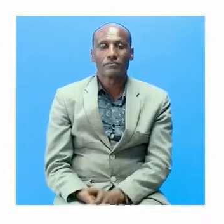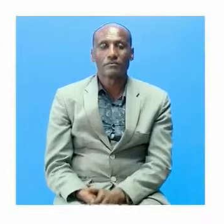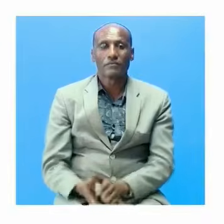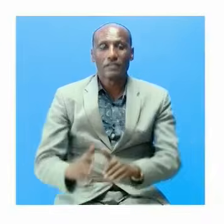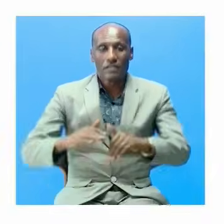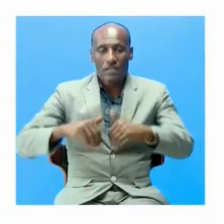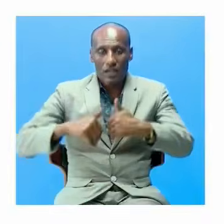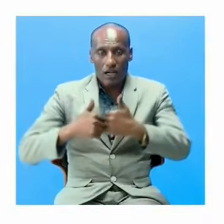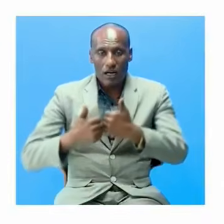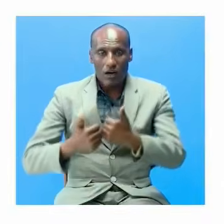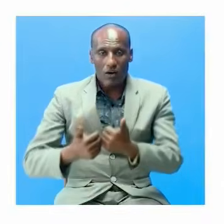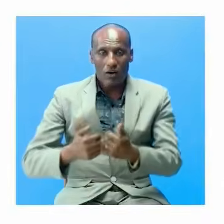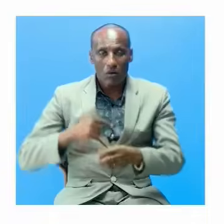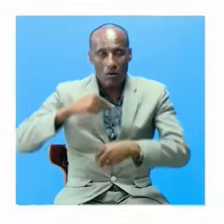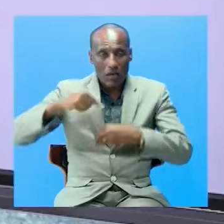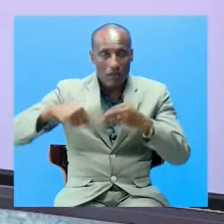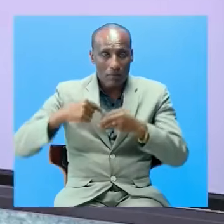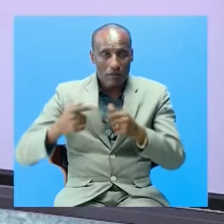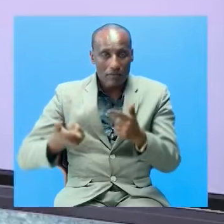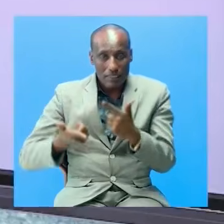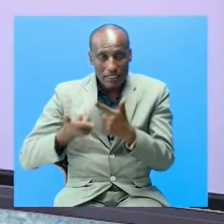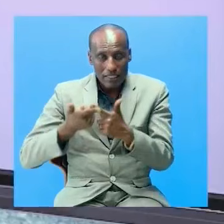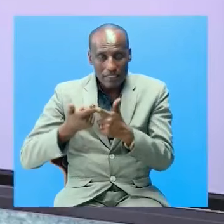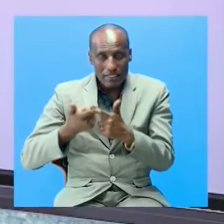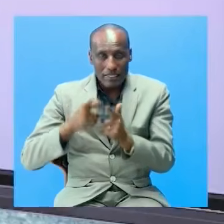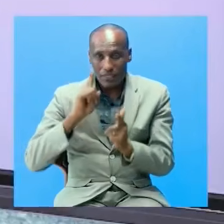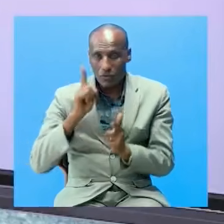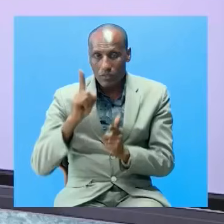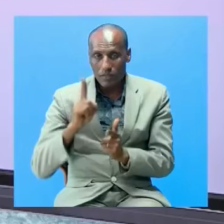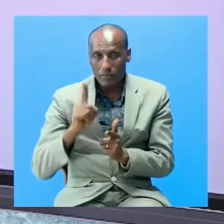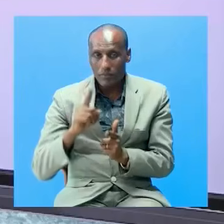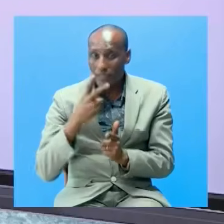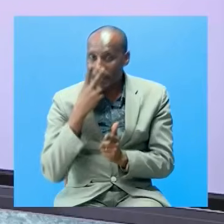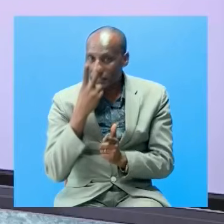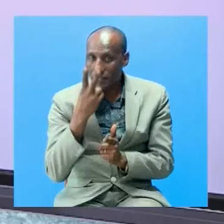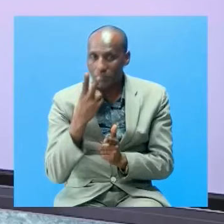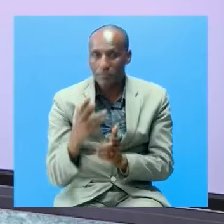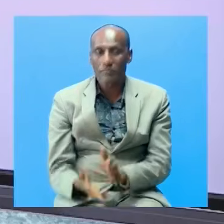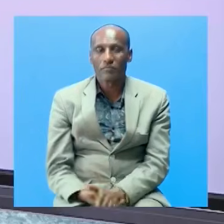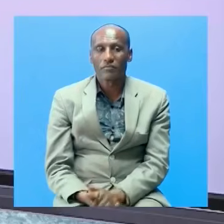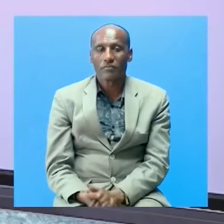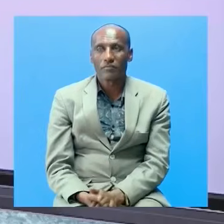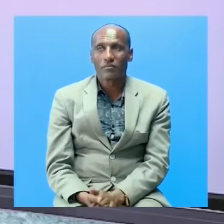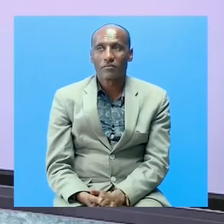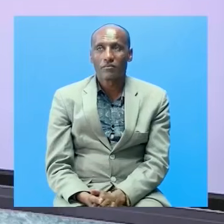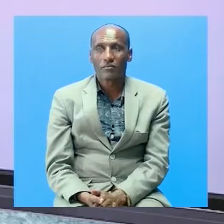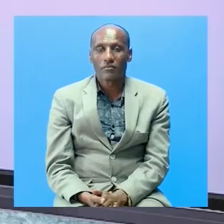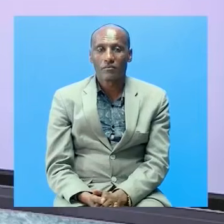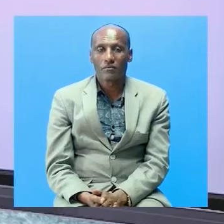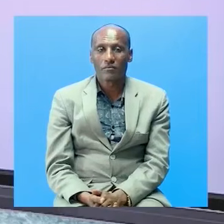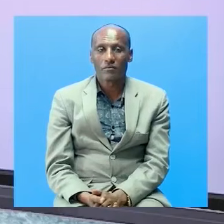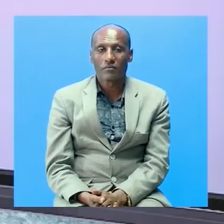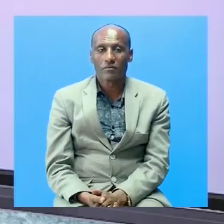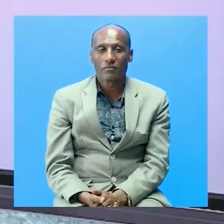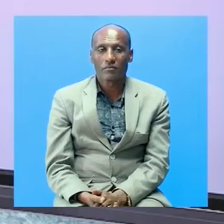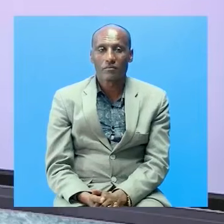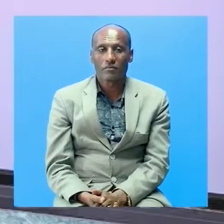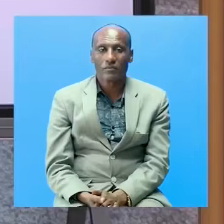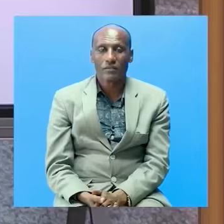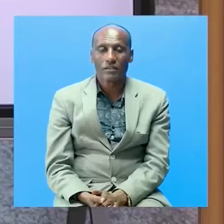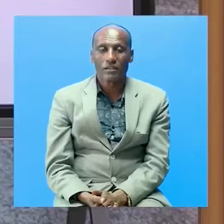the conjunction when. How about the second one, while? Let's see.